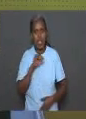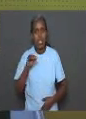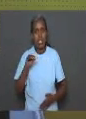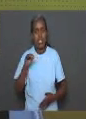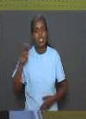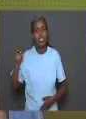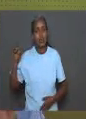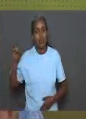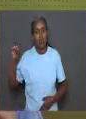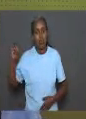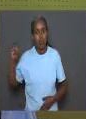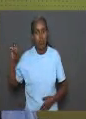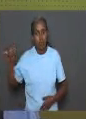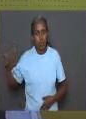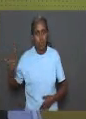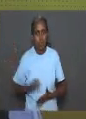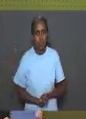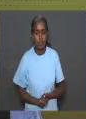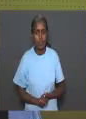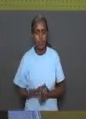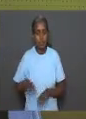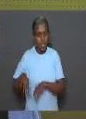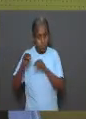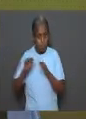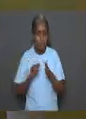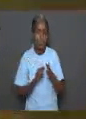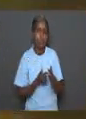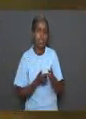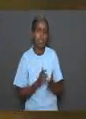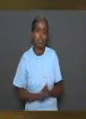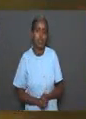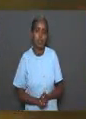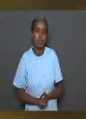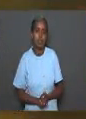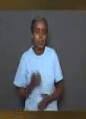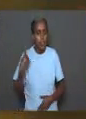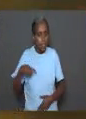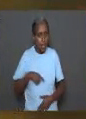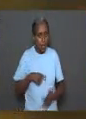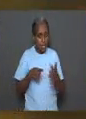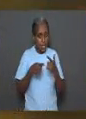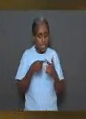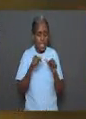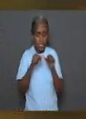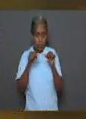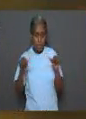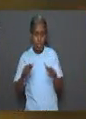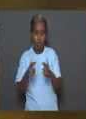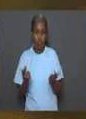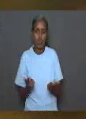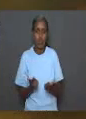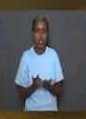mode. Students, let us begin. Our second measure of location